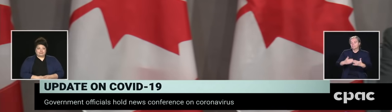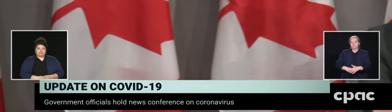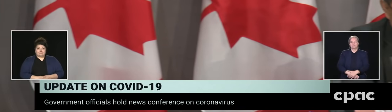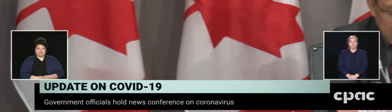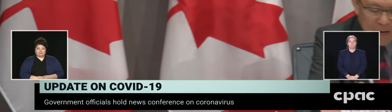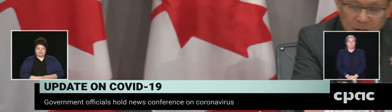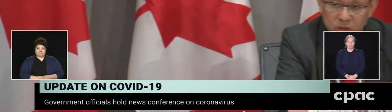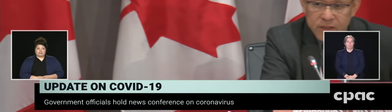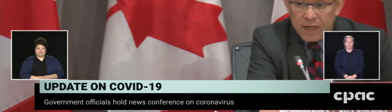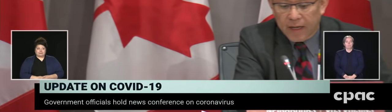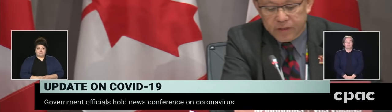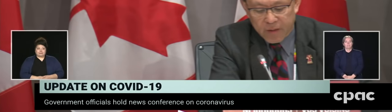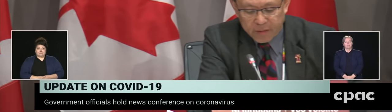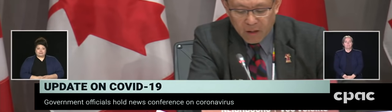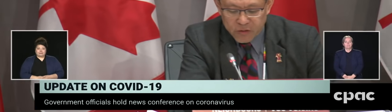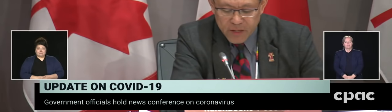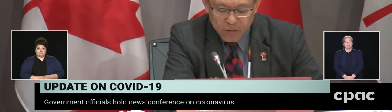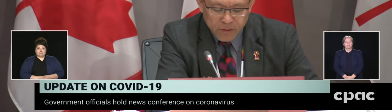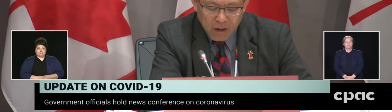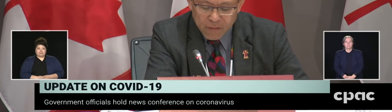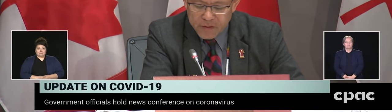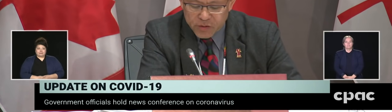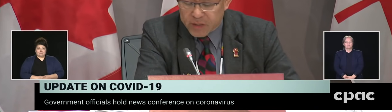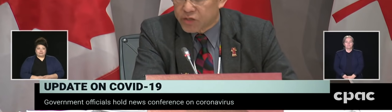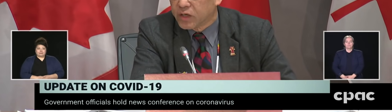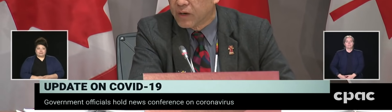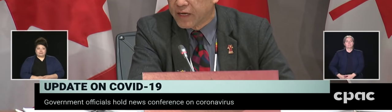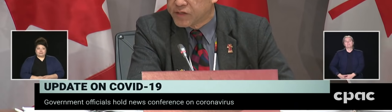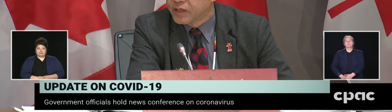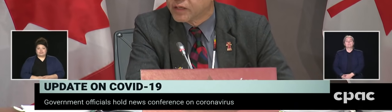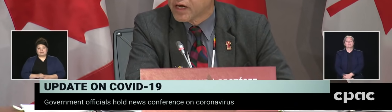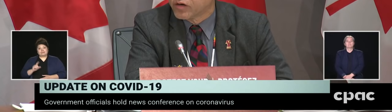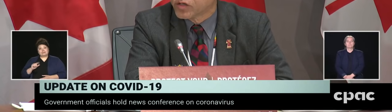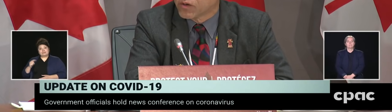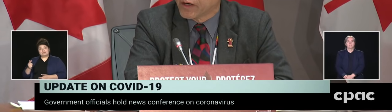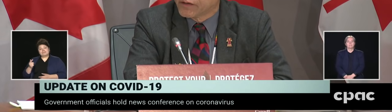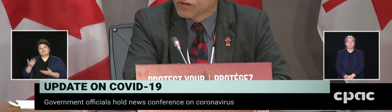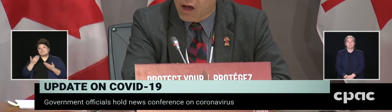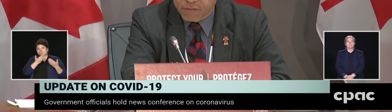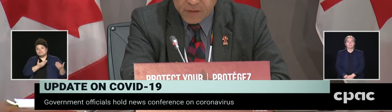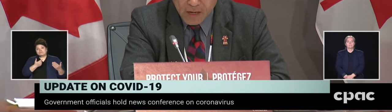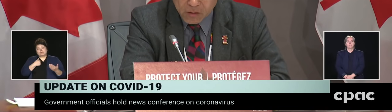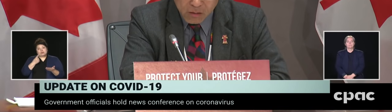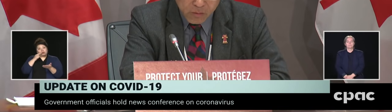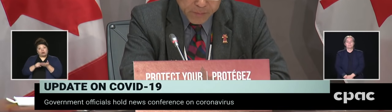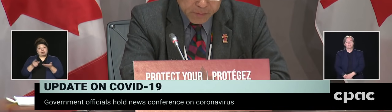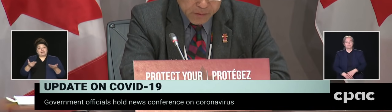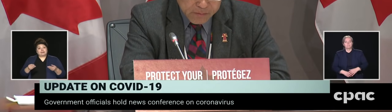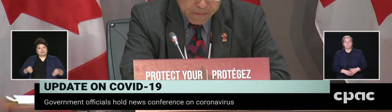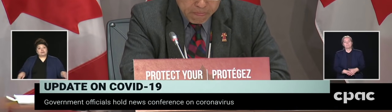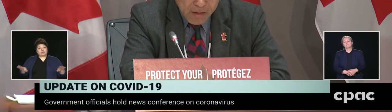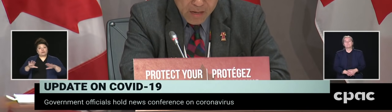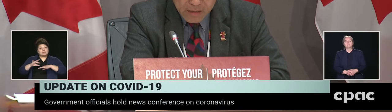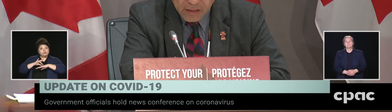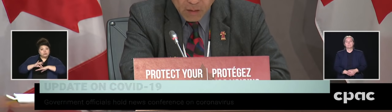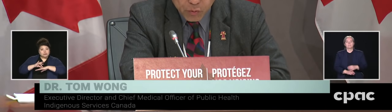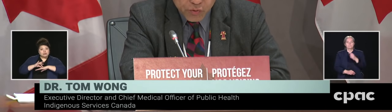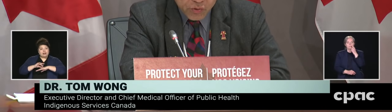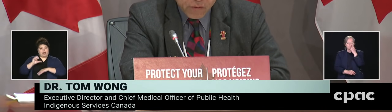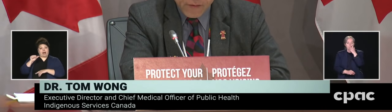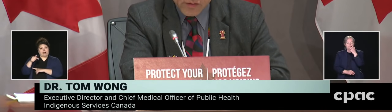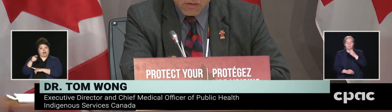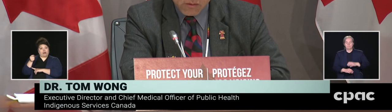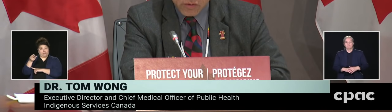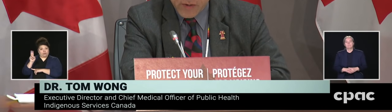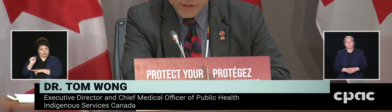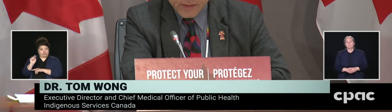Thank you. I would like to acknowledge that we are on the traditional and unceded territories of the Algonquin people. Il y a